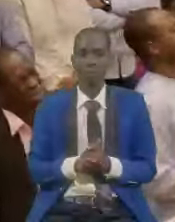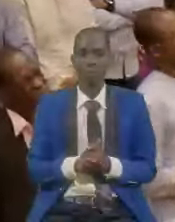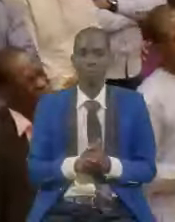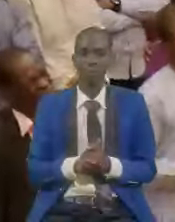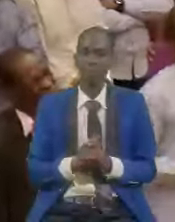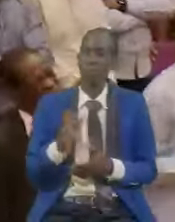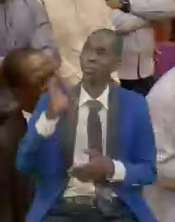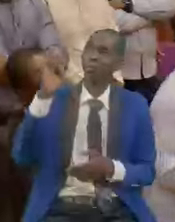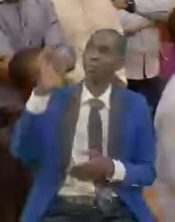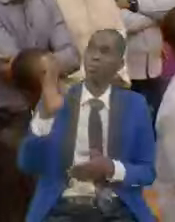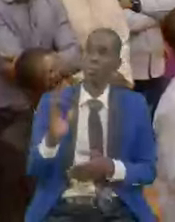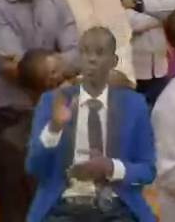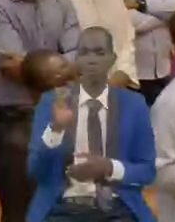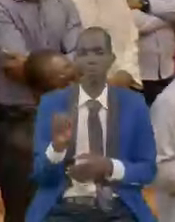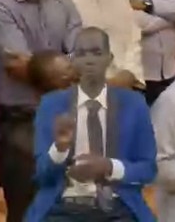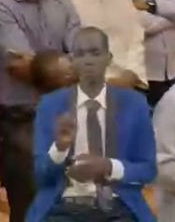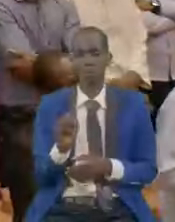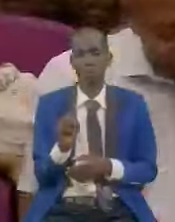Pastors,